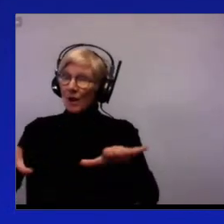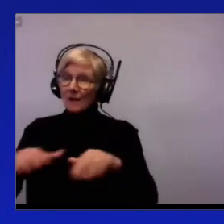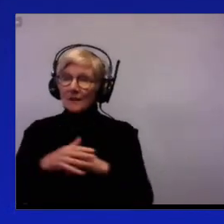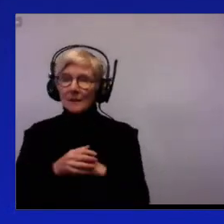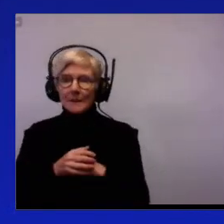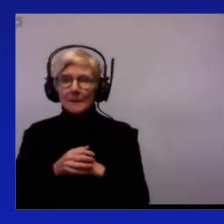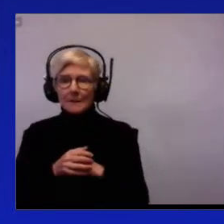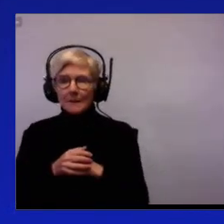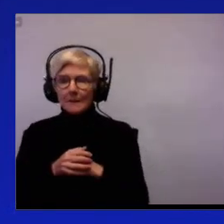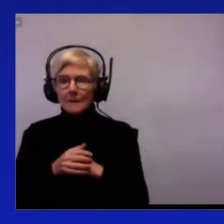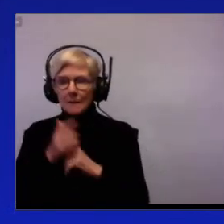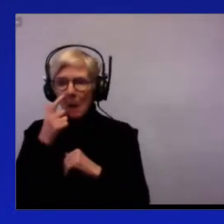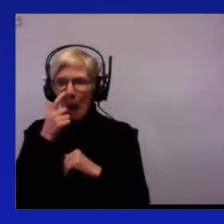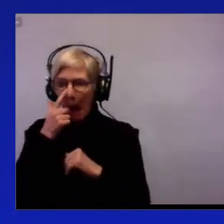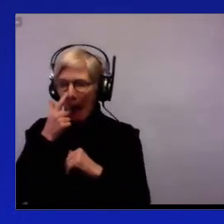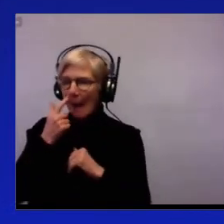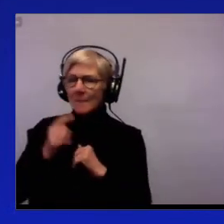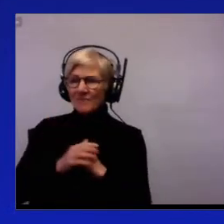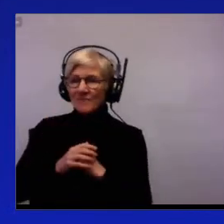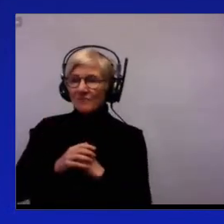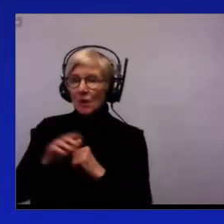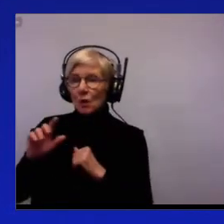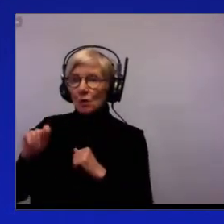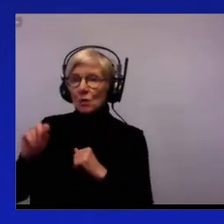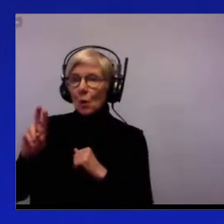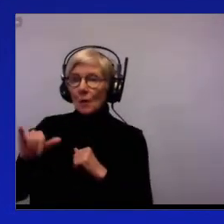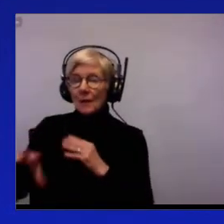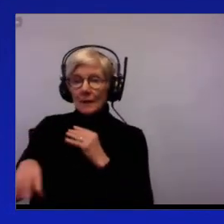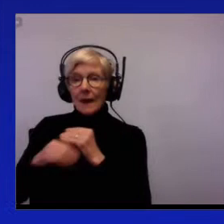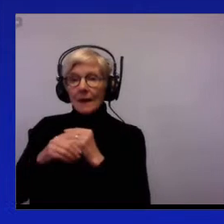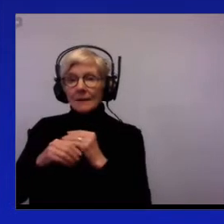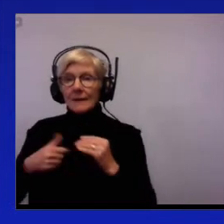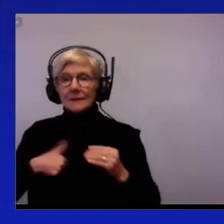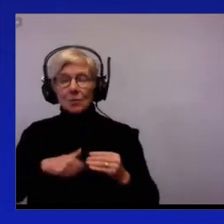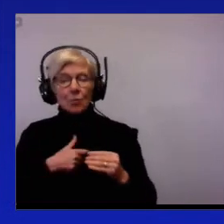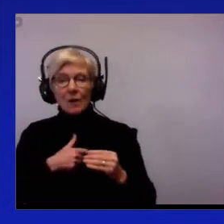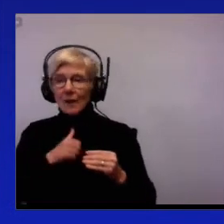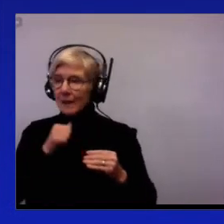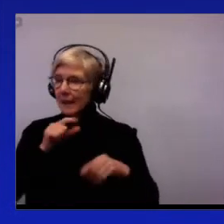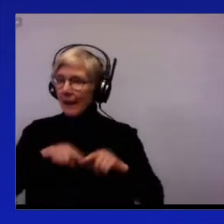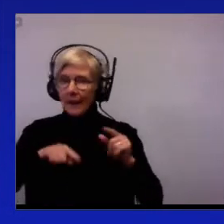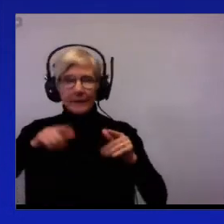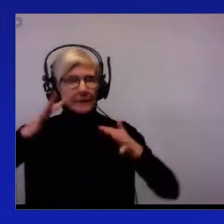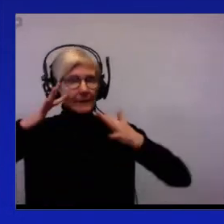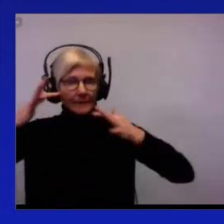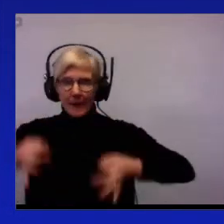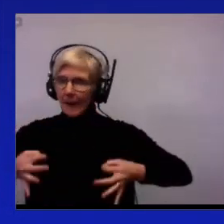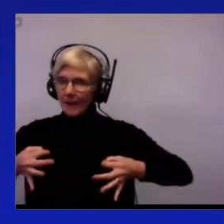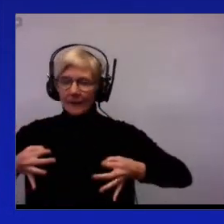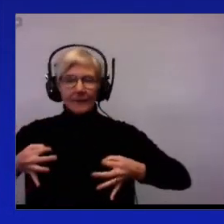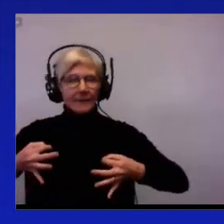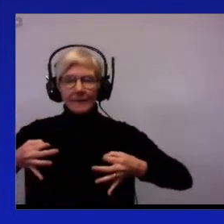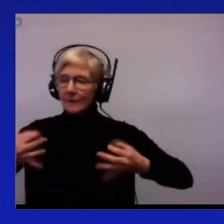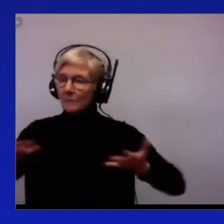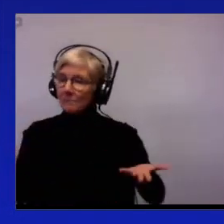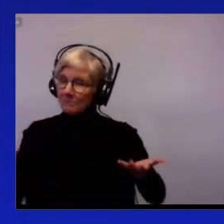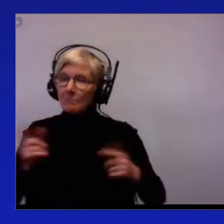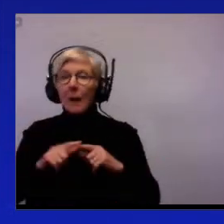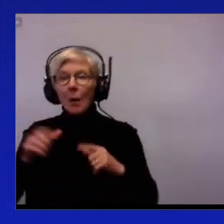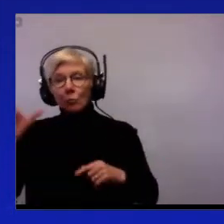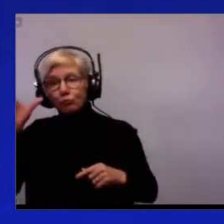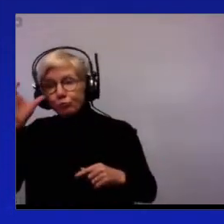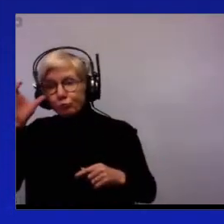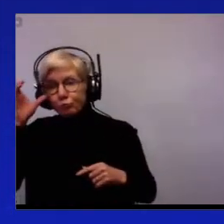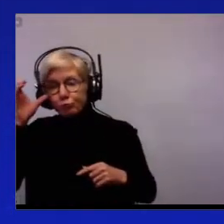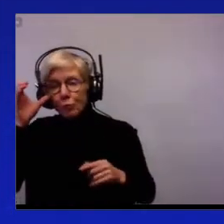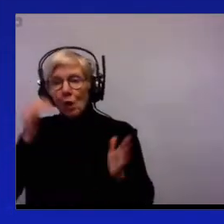Councillor, in posing your question, you've answered it yourself. I don't think we're there to make that assessment. And the only thing we can do as we've listened to Dr. Etches